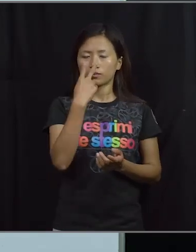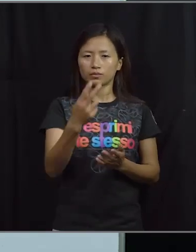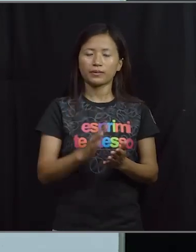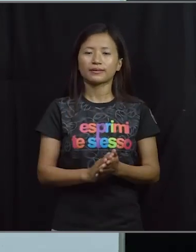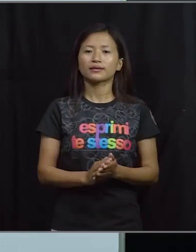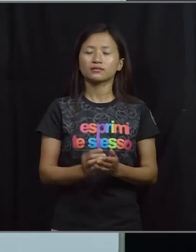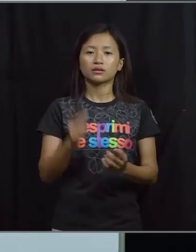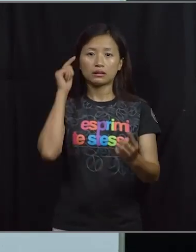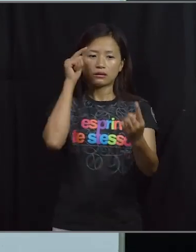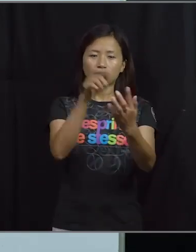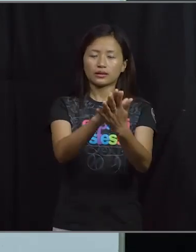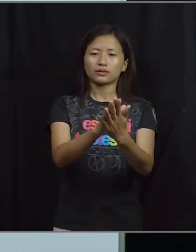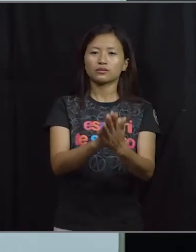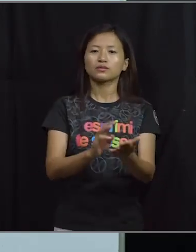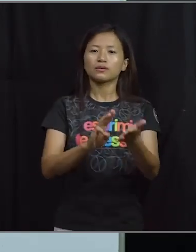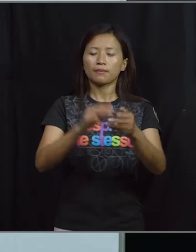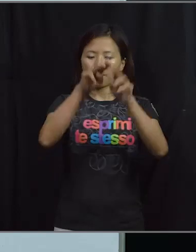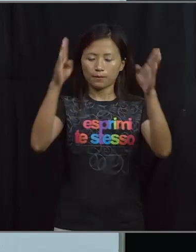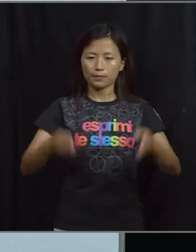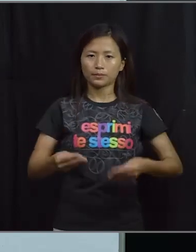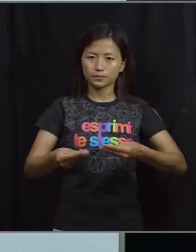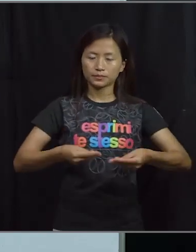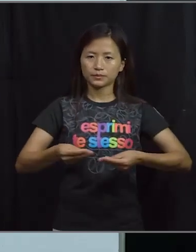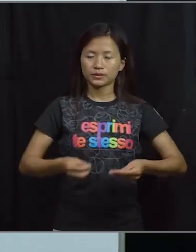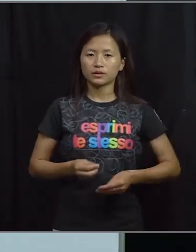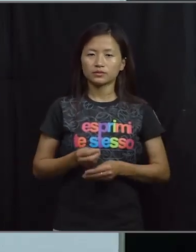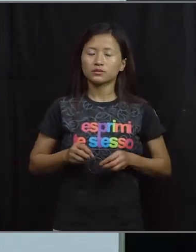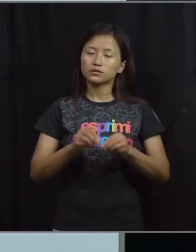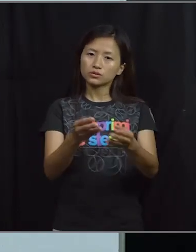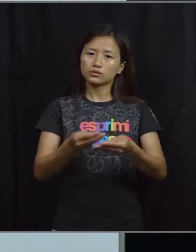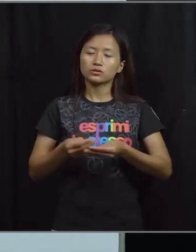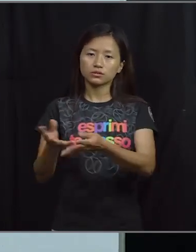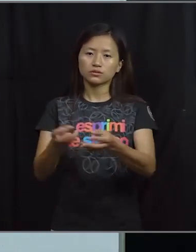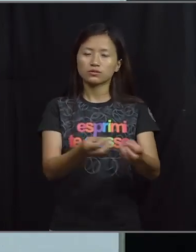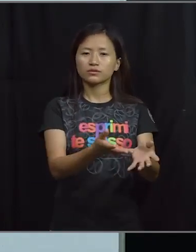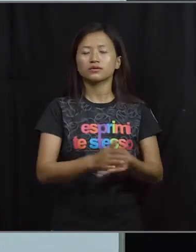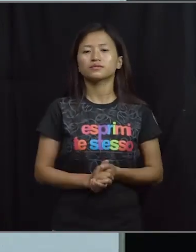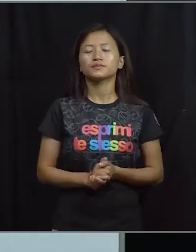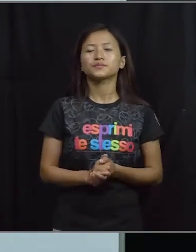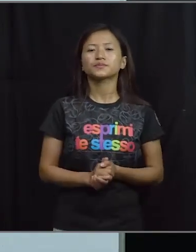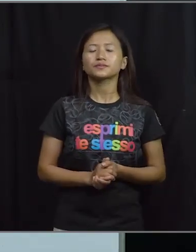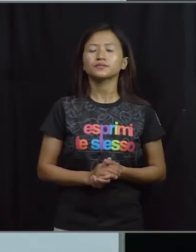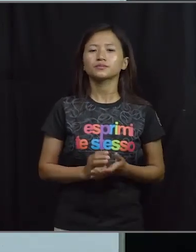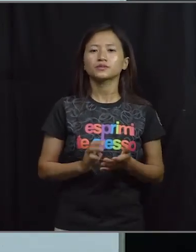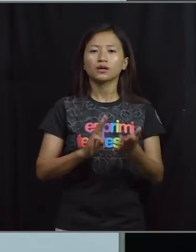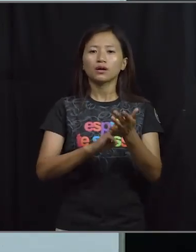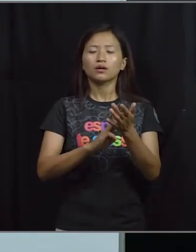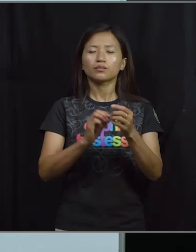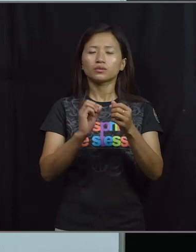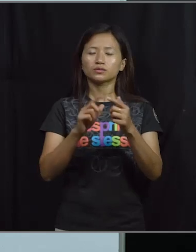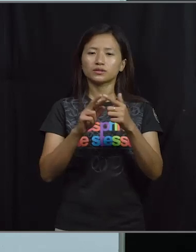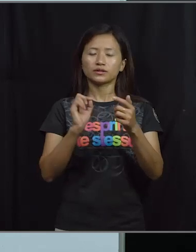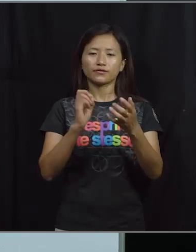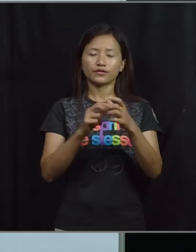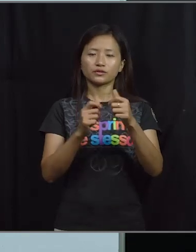mainly on marketing and distribution. Next is based on motivation. Entrepreneurs are